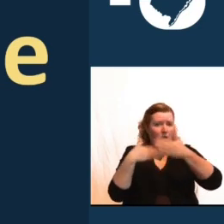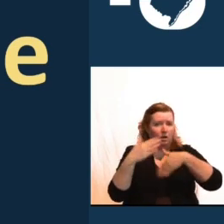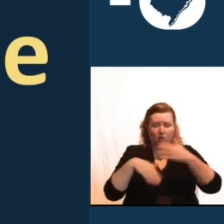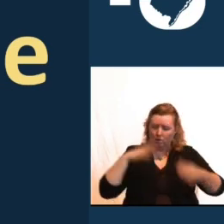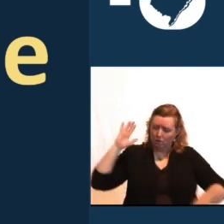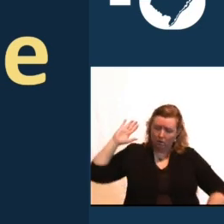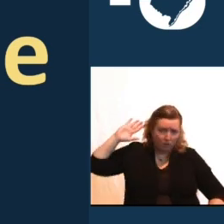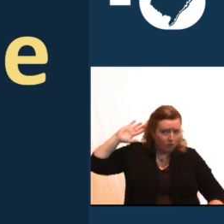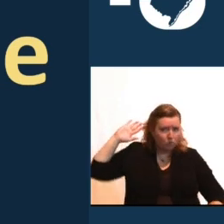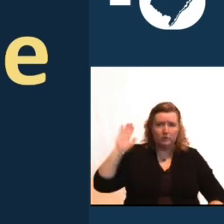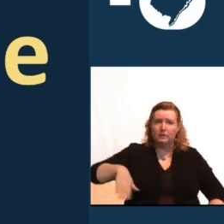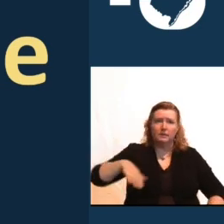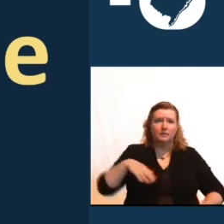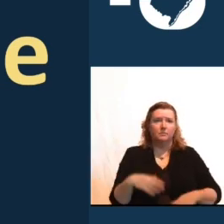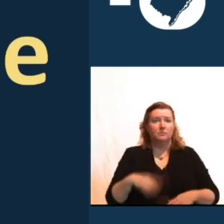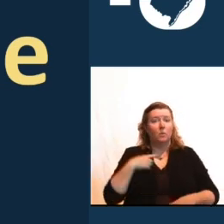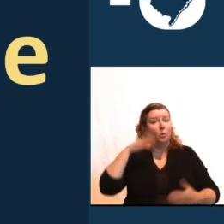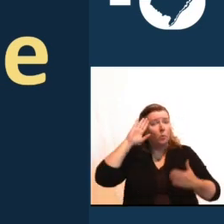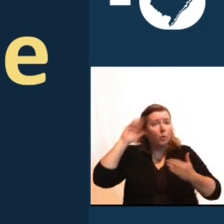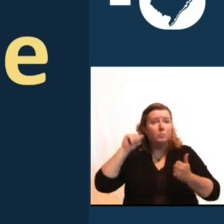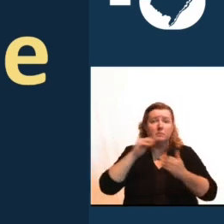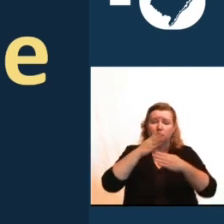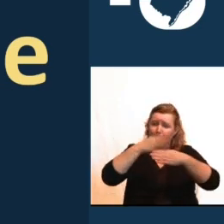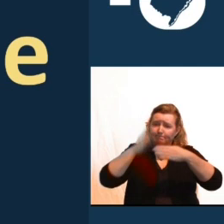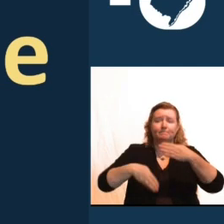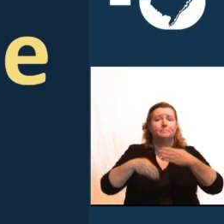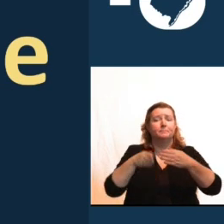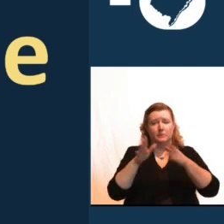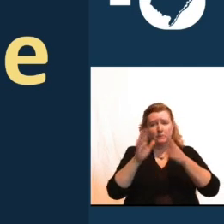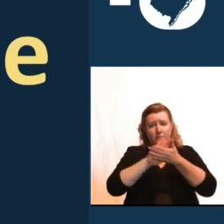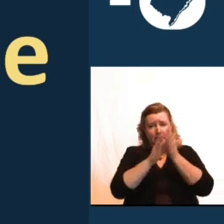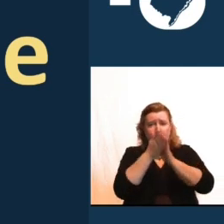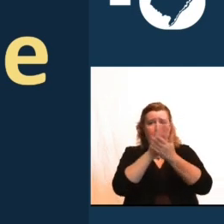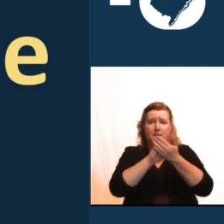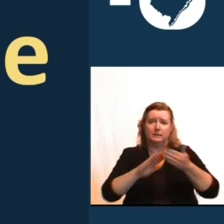We have established literally within the past hour our website, as you can see,